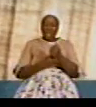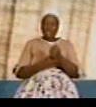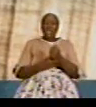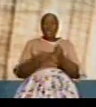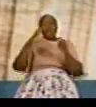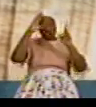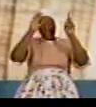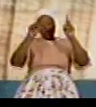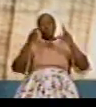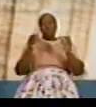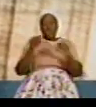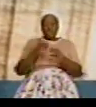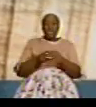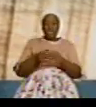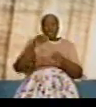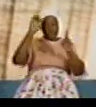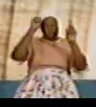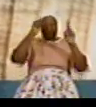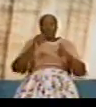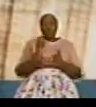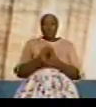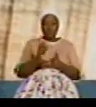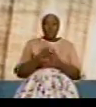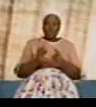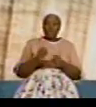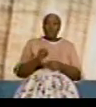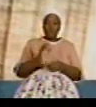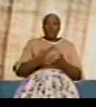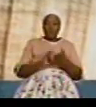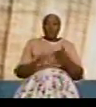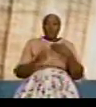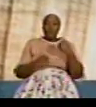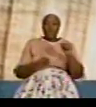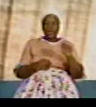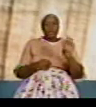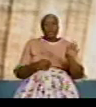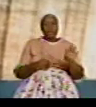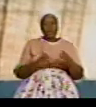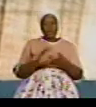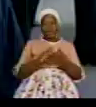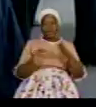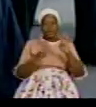him in his words. Look at verse 14. In verse 14,